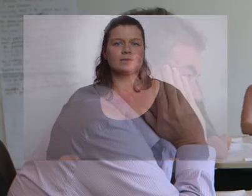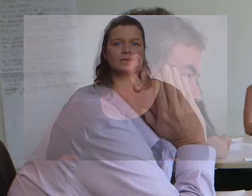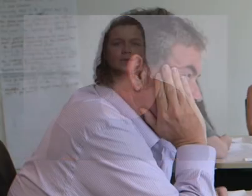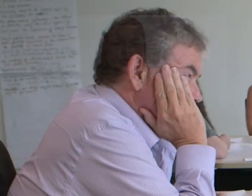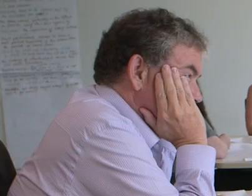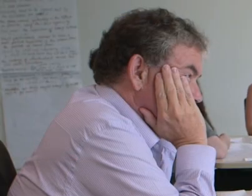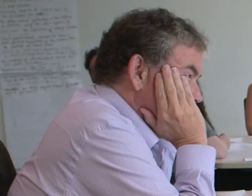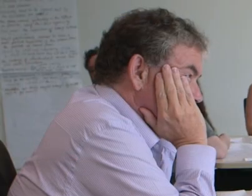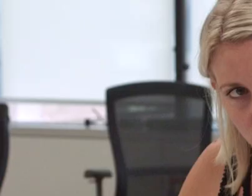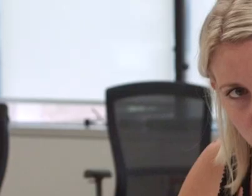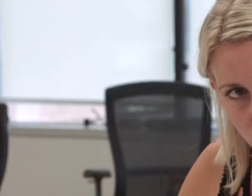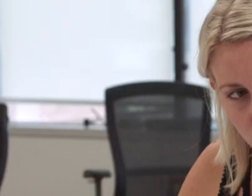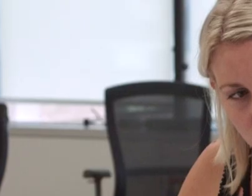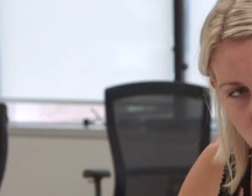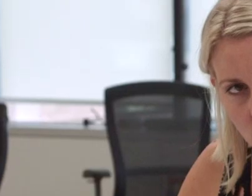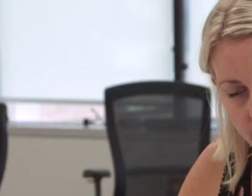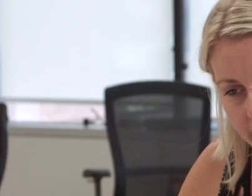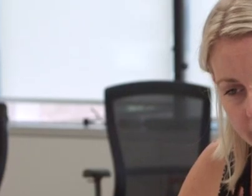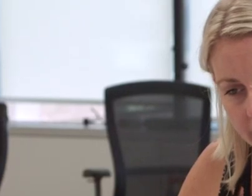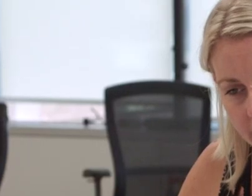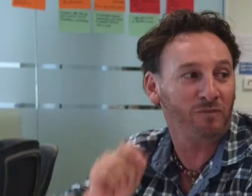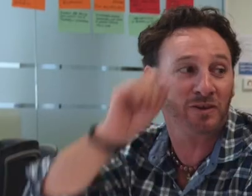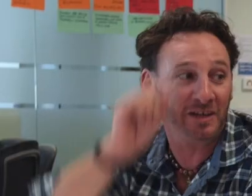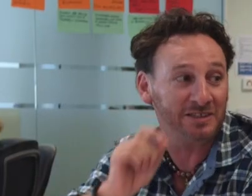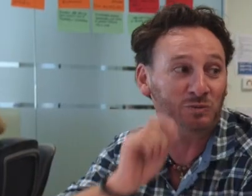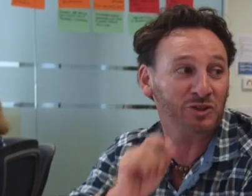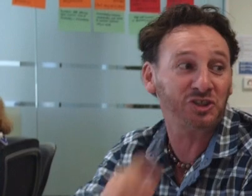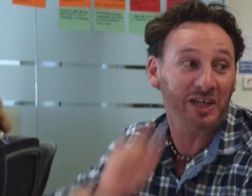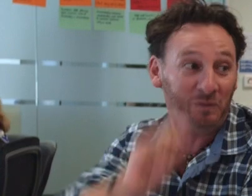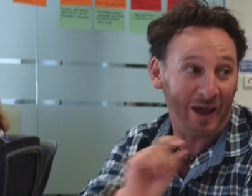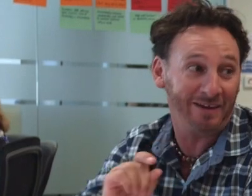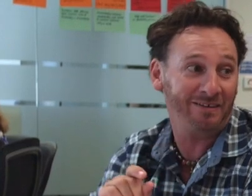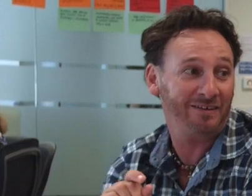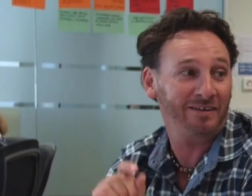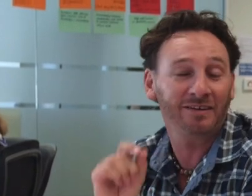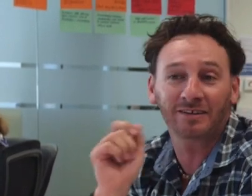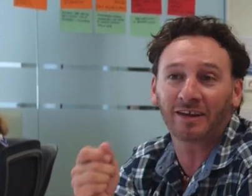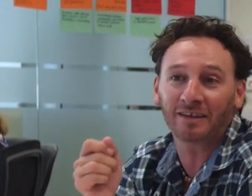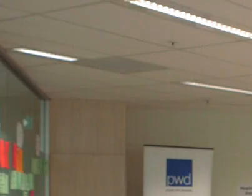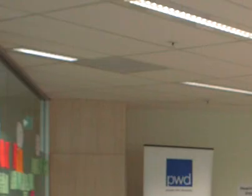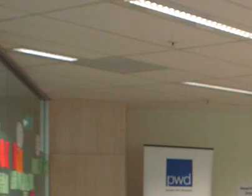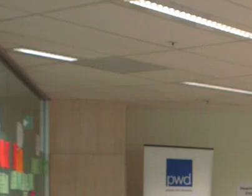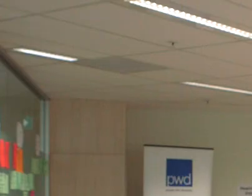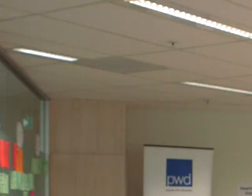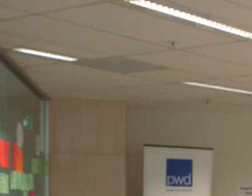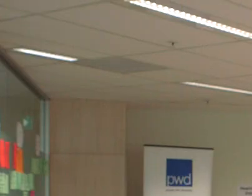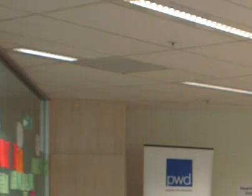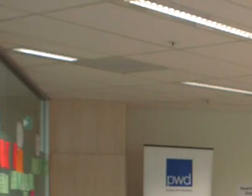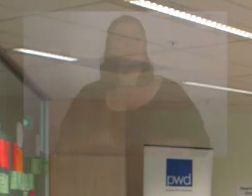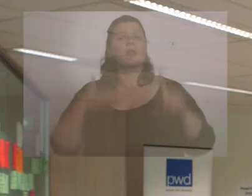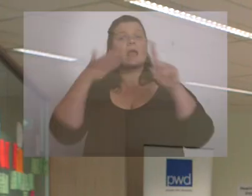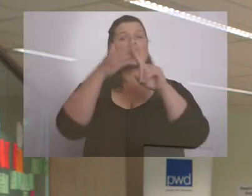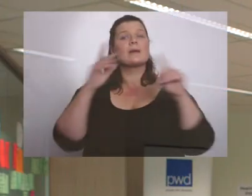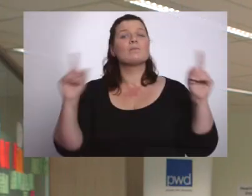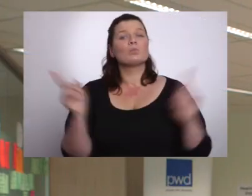them and checking with each other and starting to find where there's points of contention amongst the jury as well. Max. So we try to get a good balance